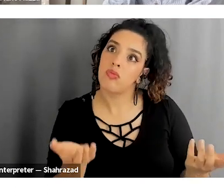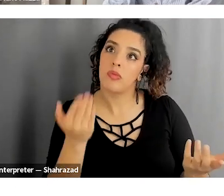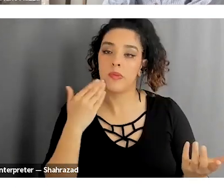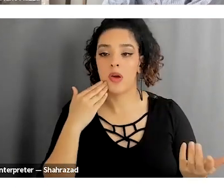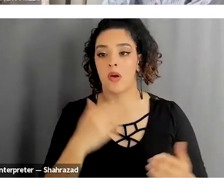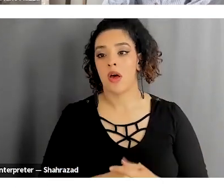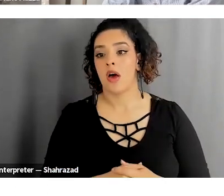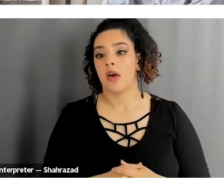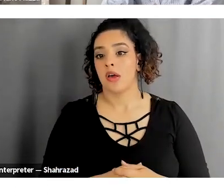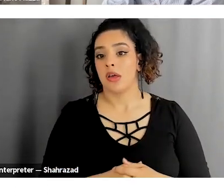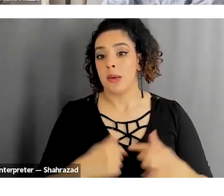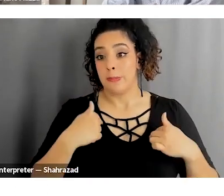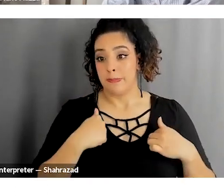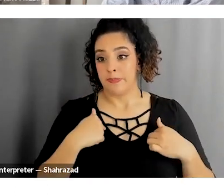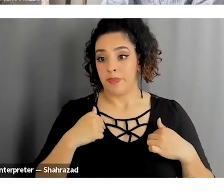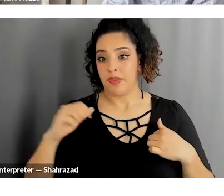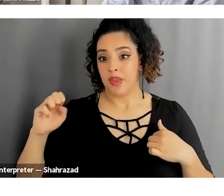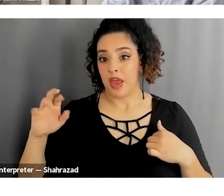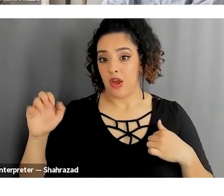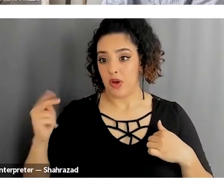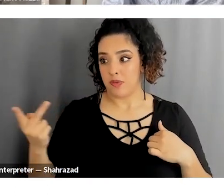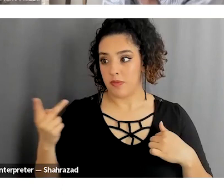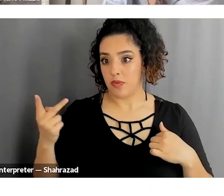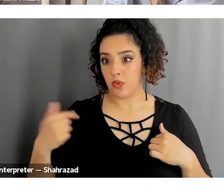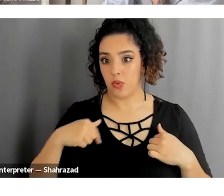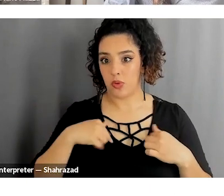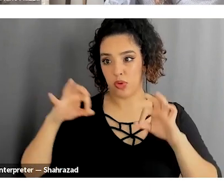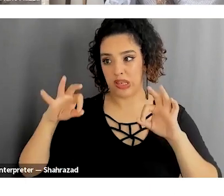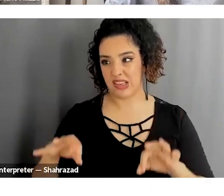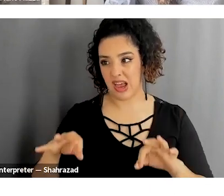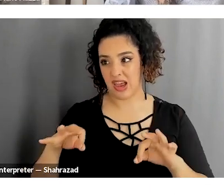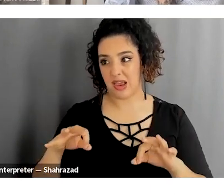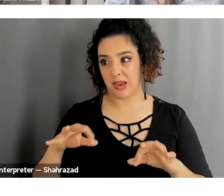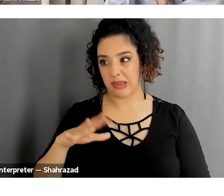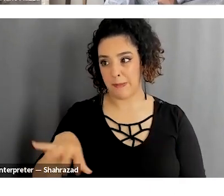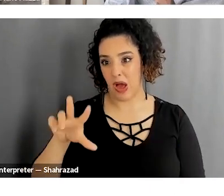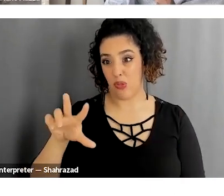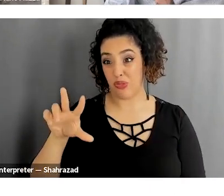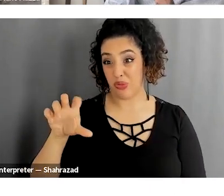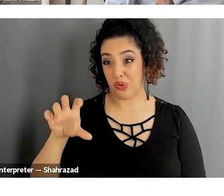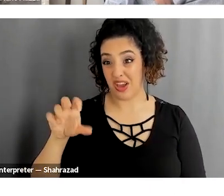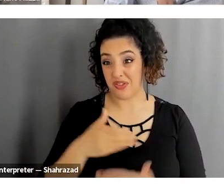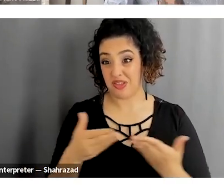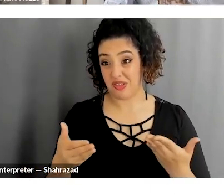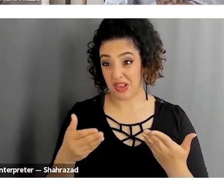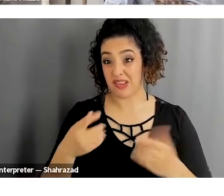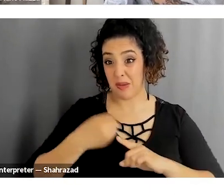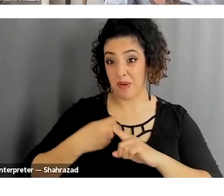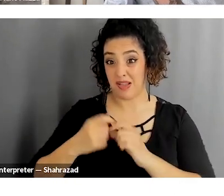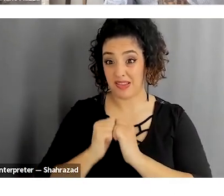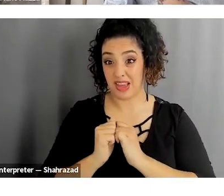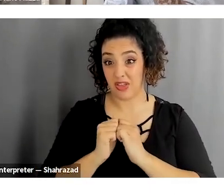me and Aaron were dyeing maybe like, I would say like about 300 pieces a month together. That's 2 people, but that means I'm